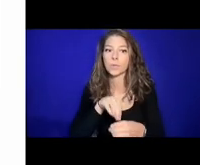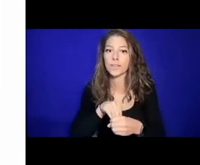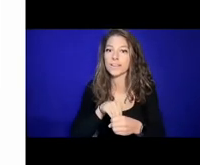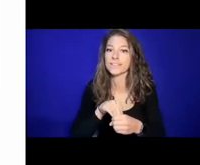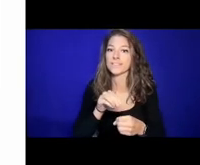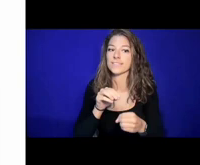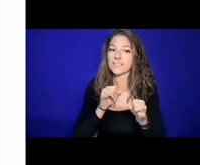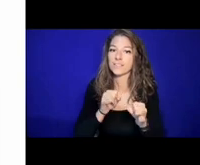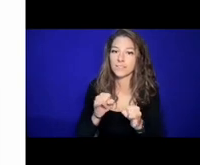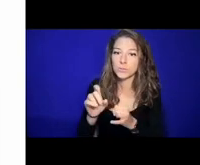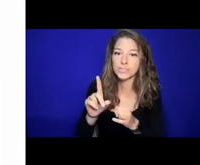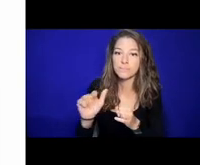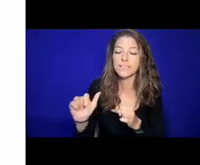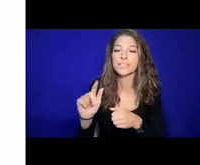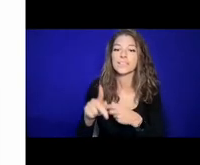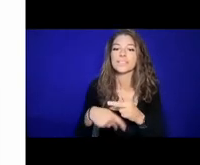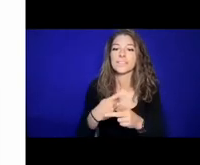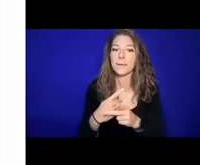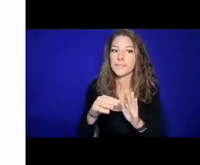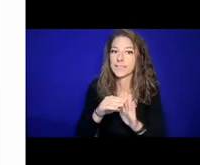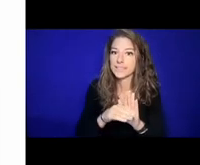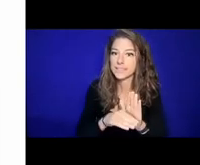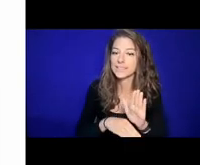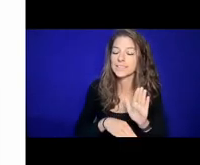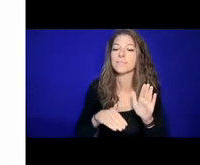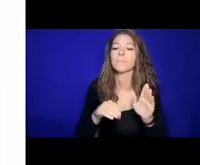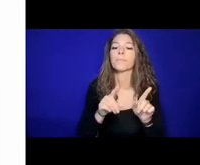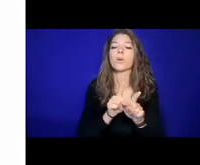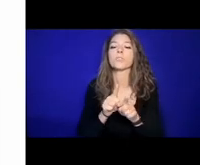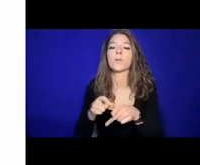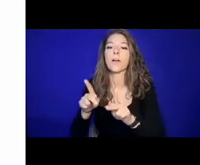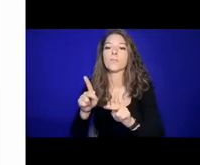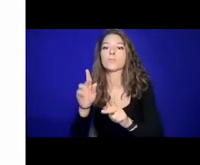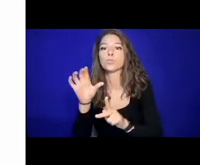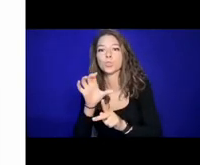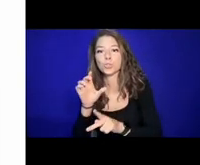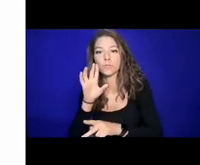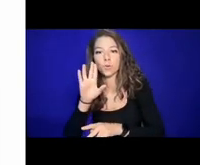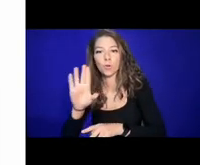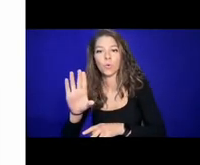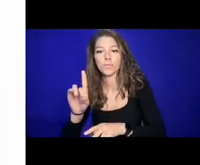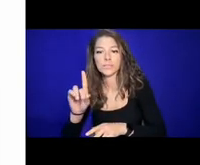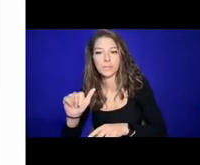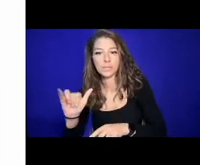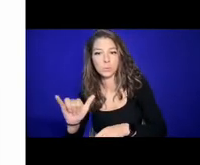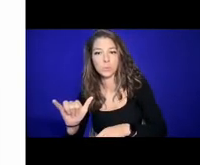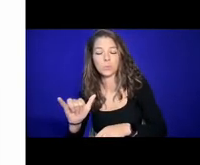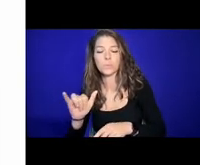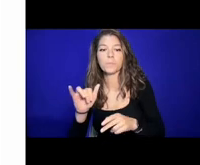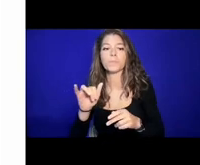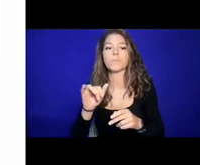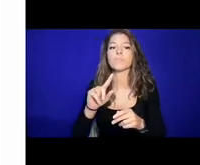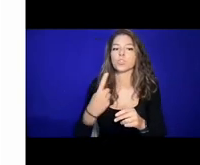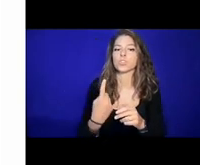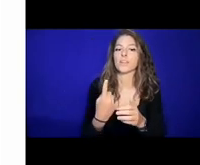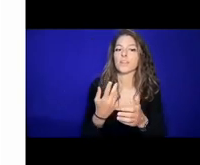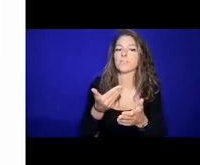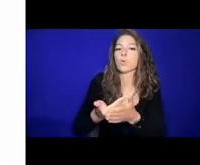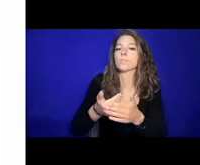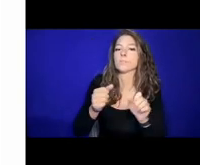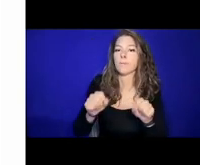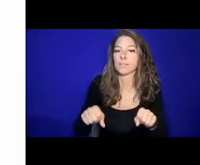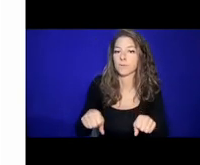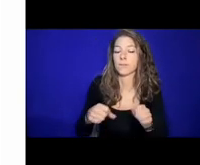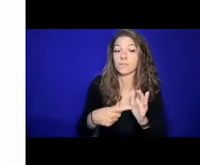individual disability types listed below them. We also allow you to search for your disability. Basically, just get as close as